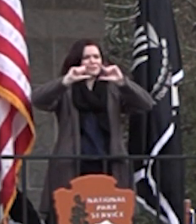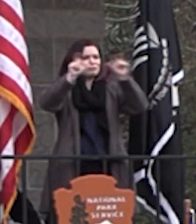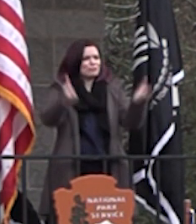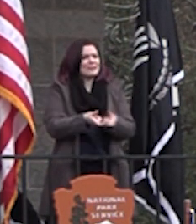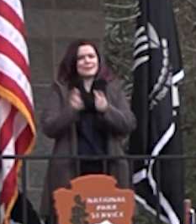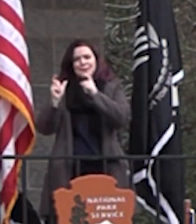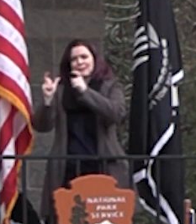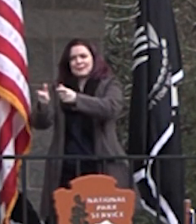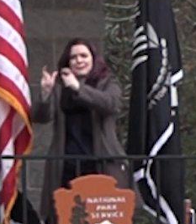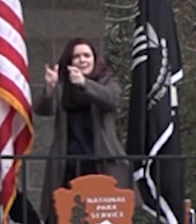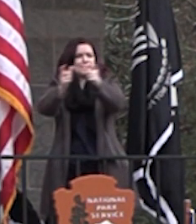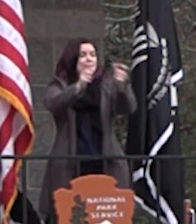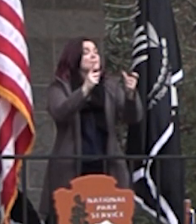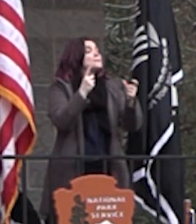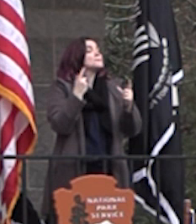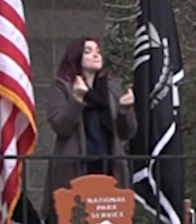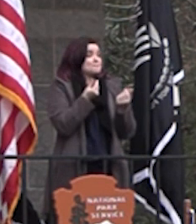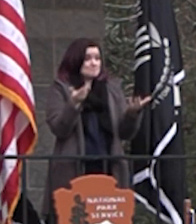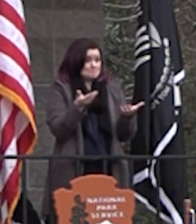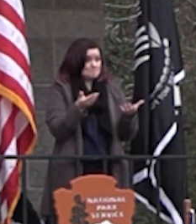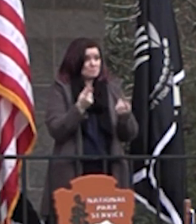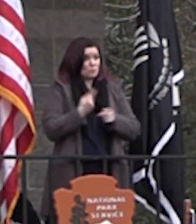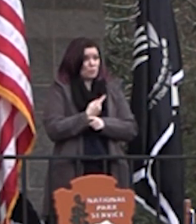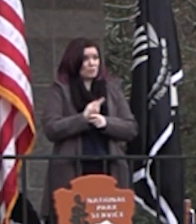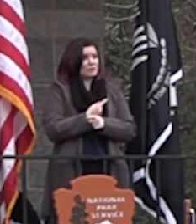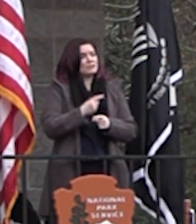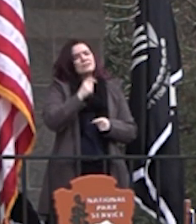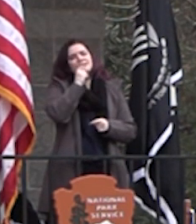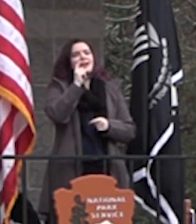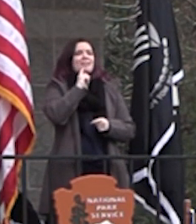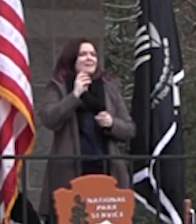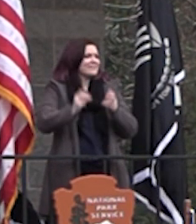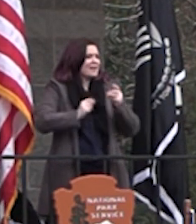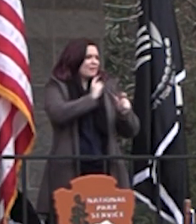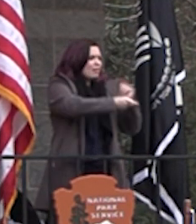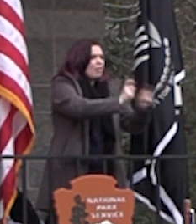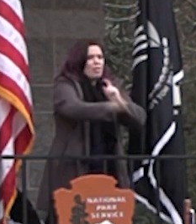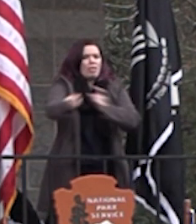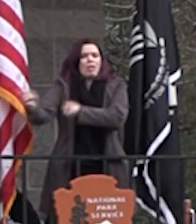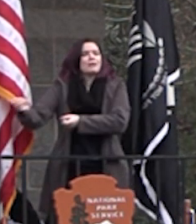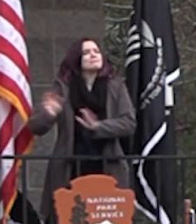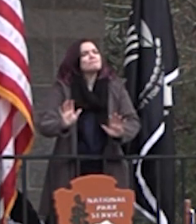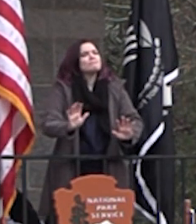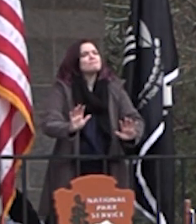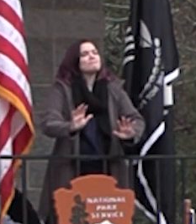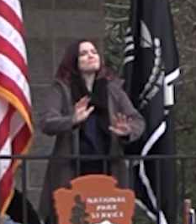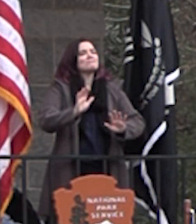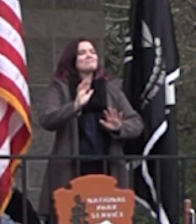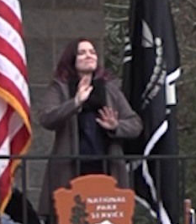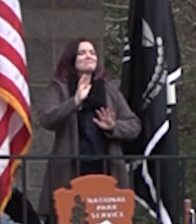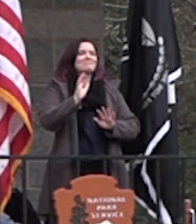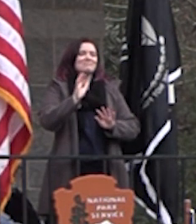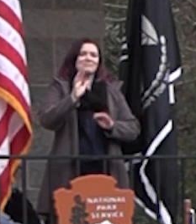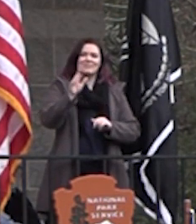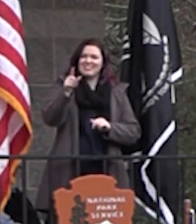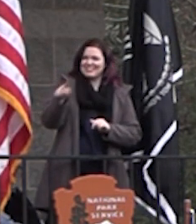proper way to replace those wreaths. It's not about a contest about how fast we can do this. Those across this nation